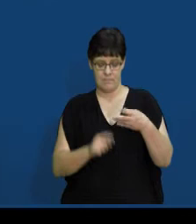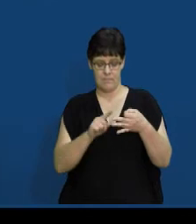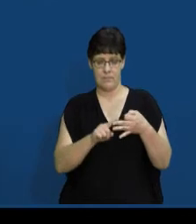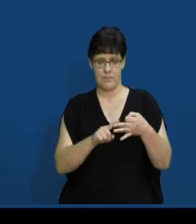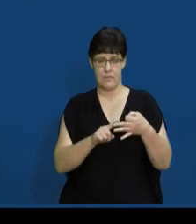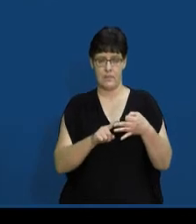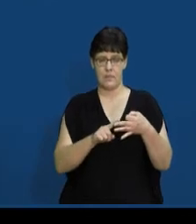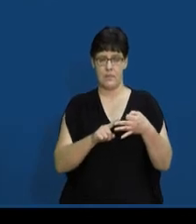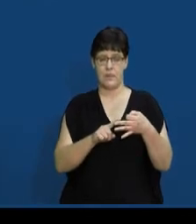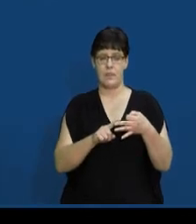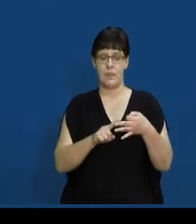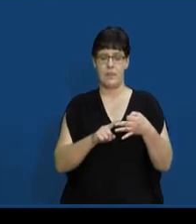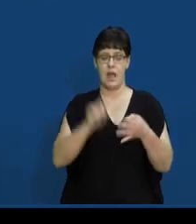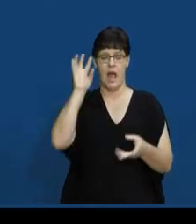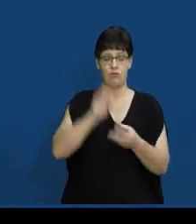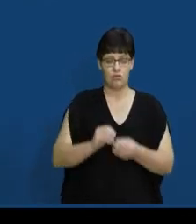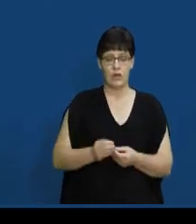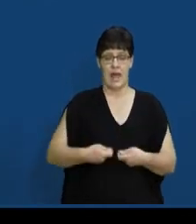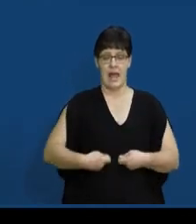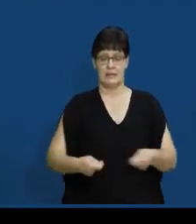accrued expenses,